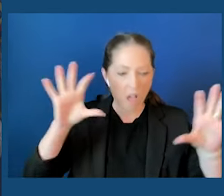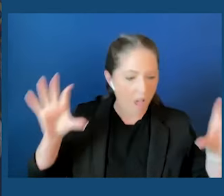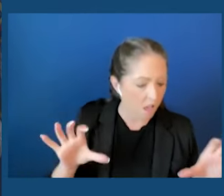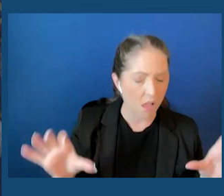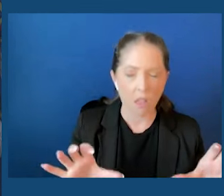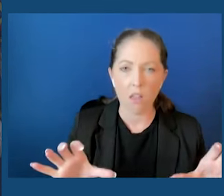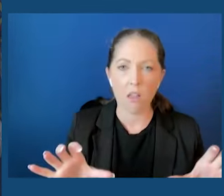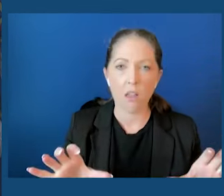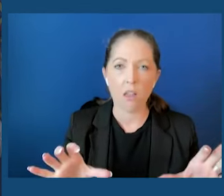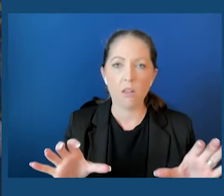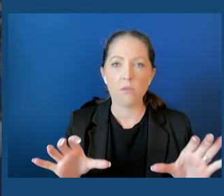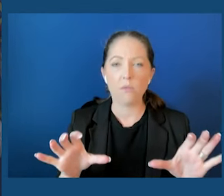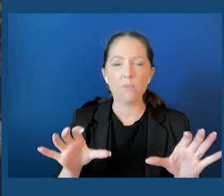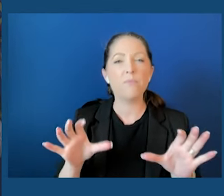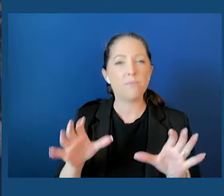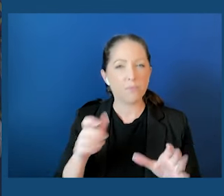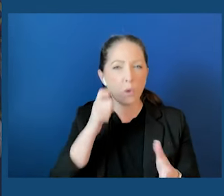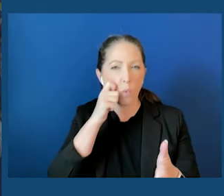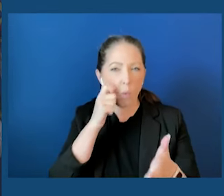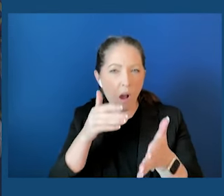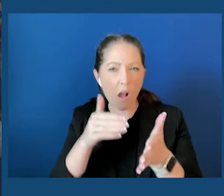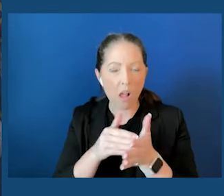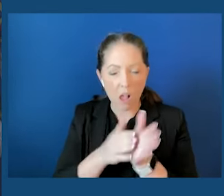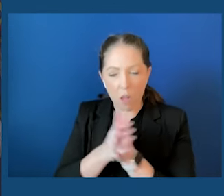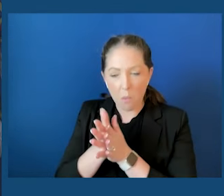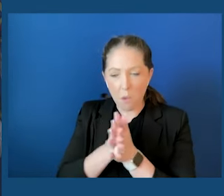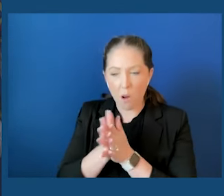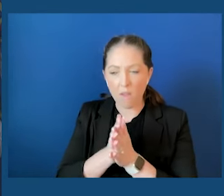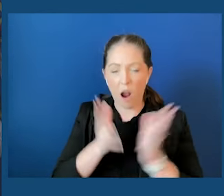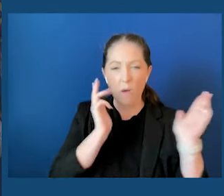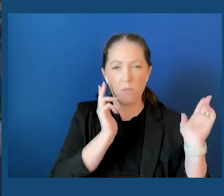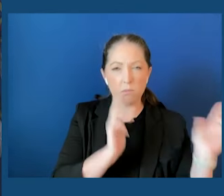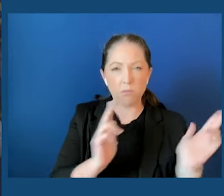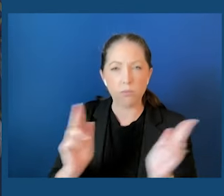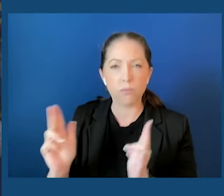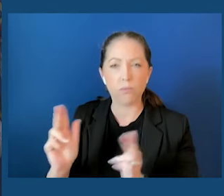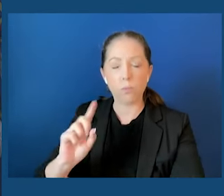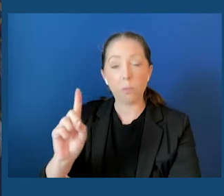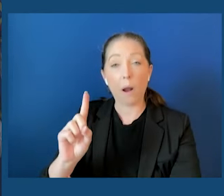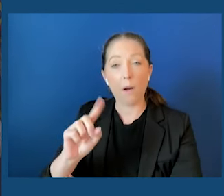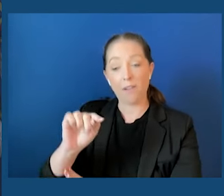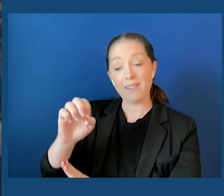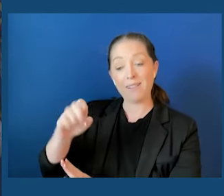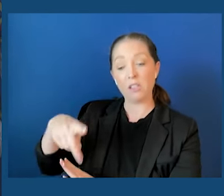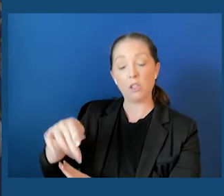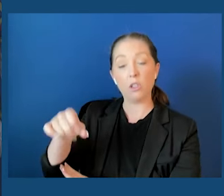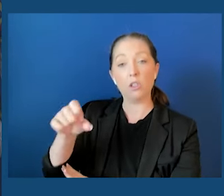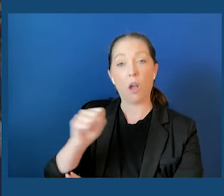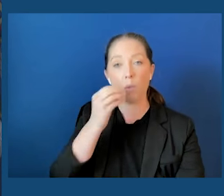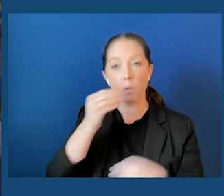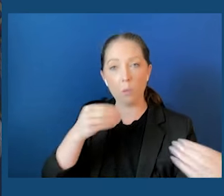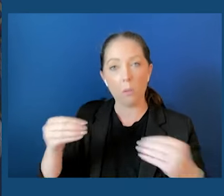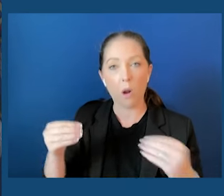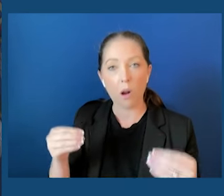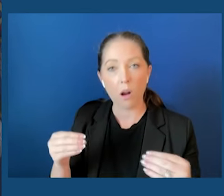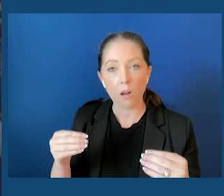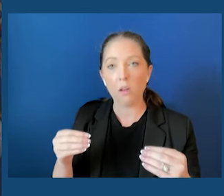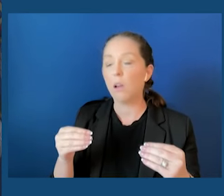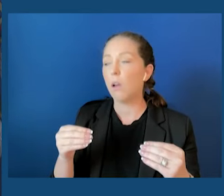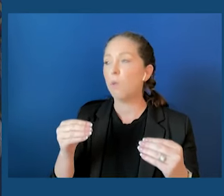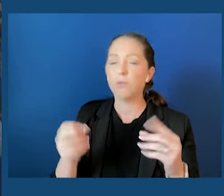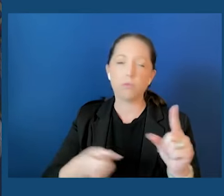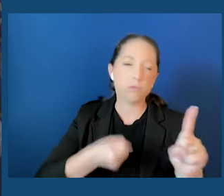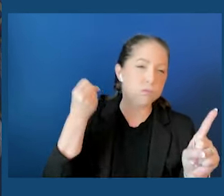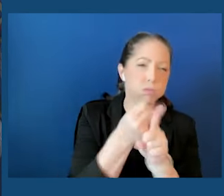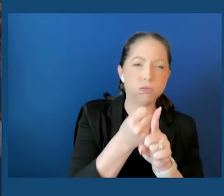A racially motivated mass shooting right at Top Supermarket that tore through the heart of this community.